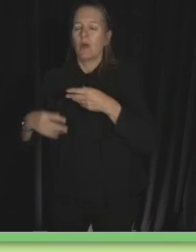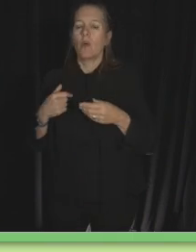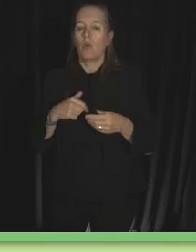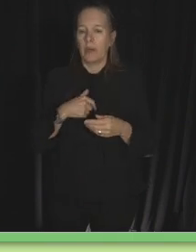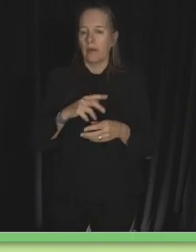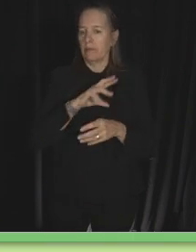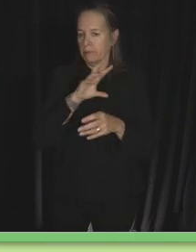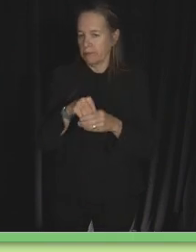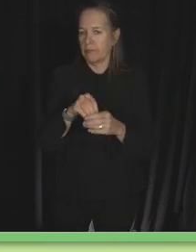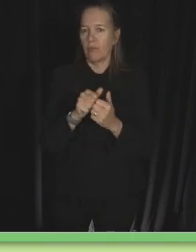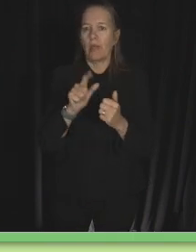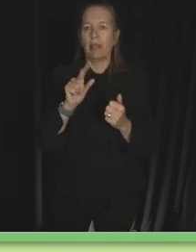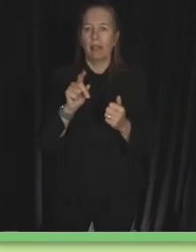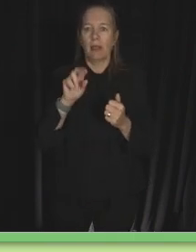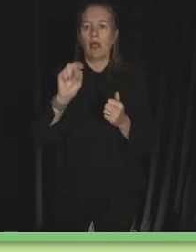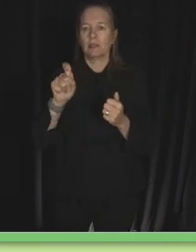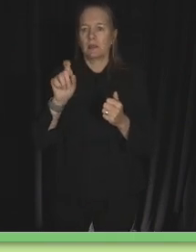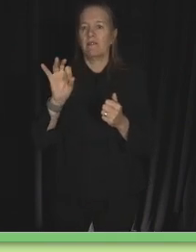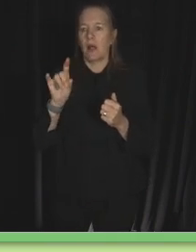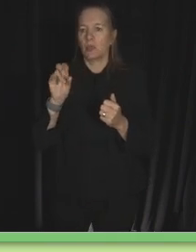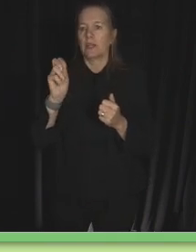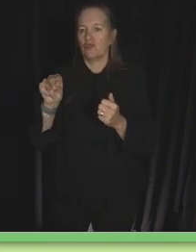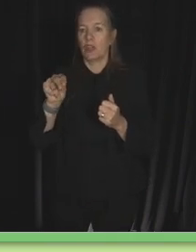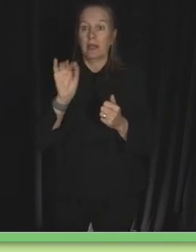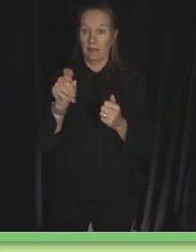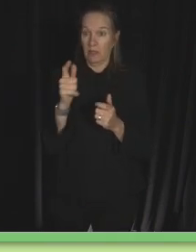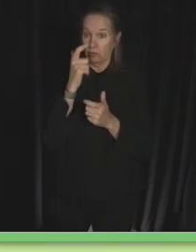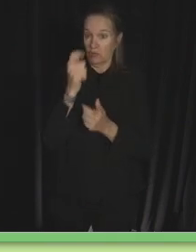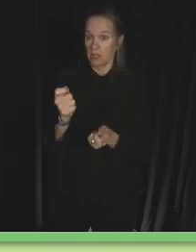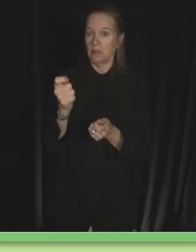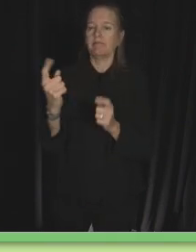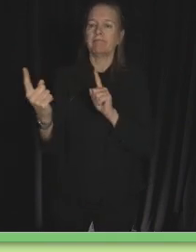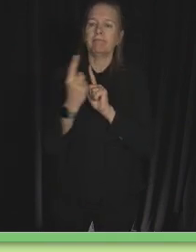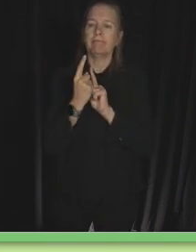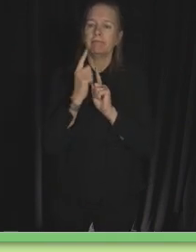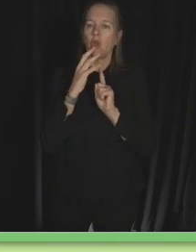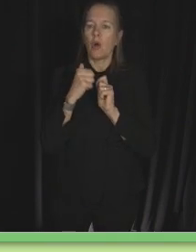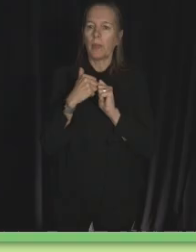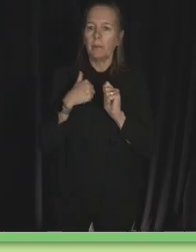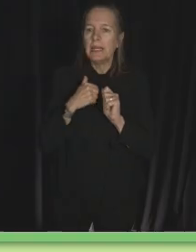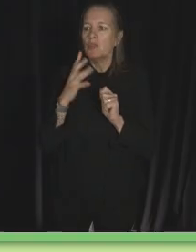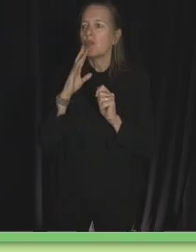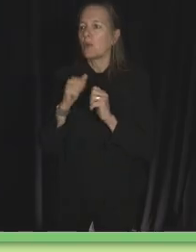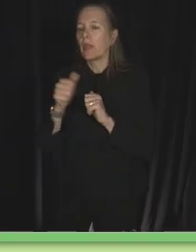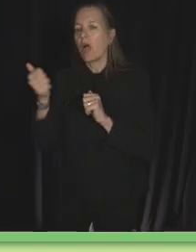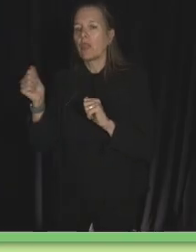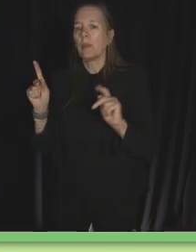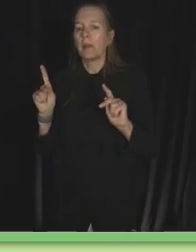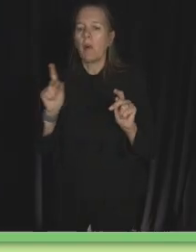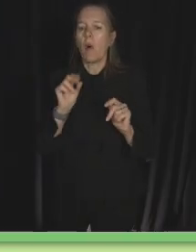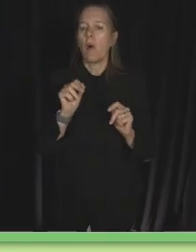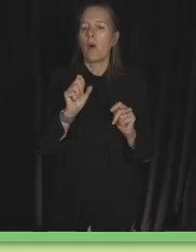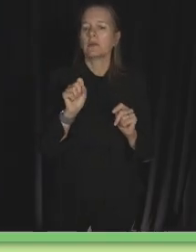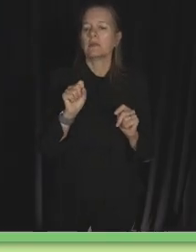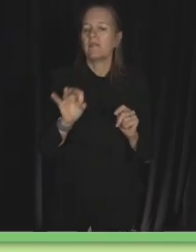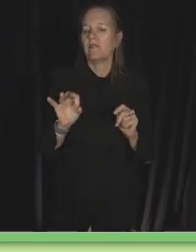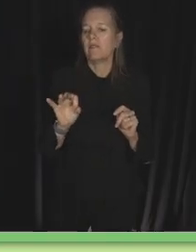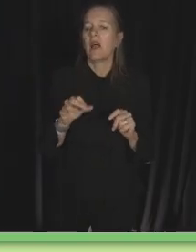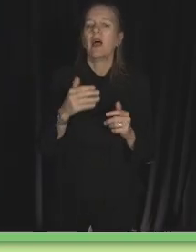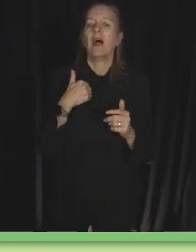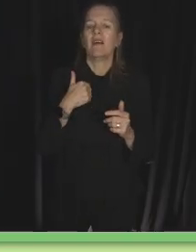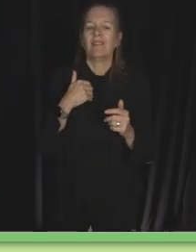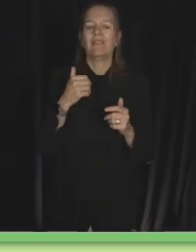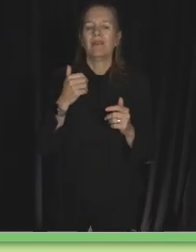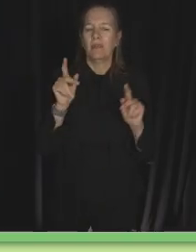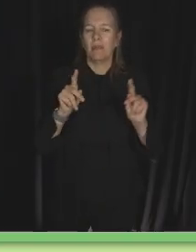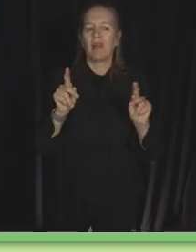Linux Foundation. If you're interested, talk to me, talk to some other people. OSSF has some people on staff that are working very well